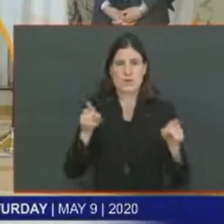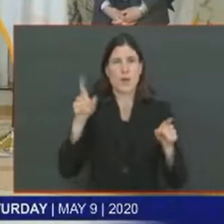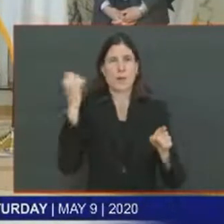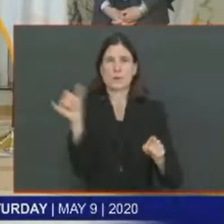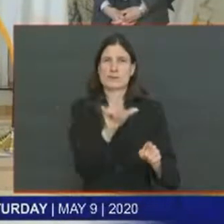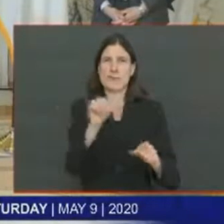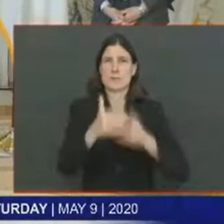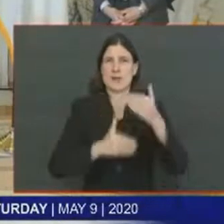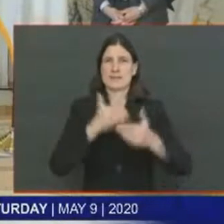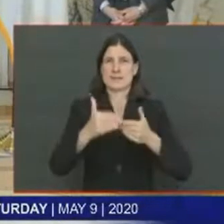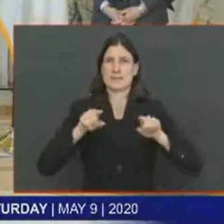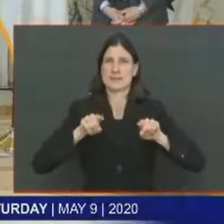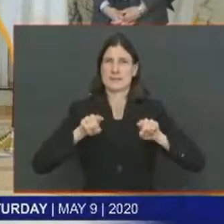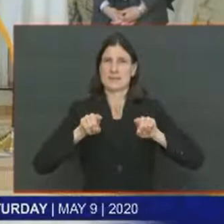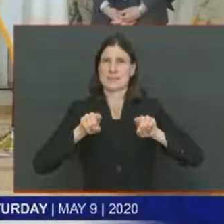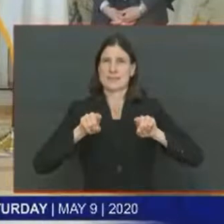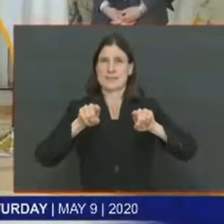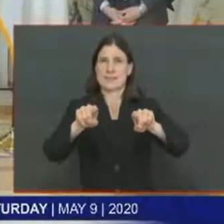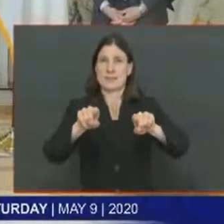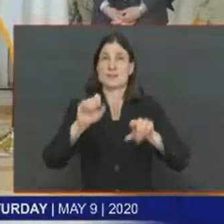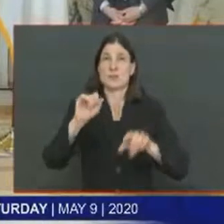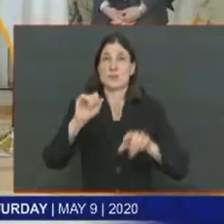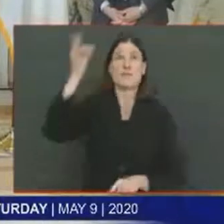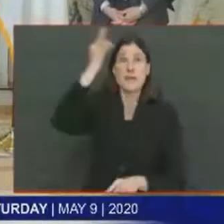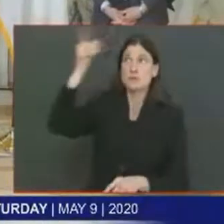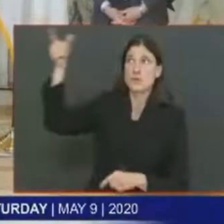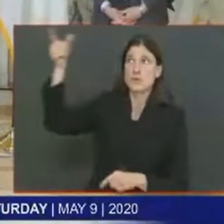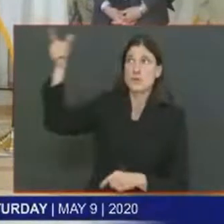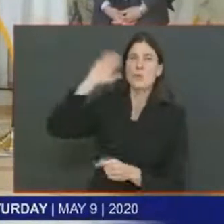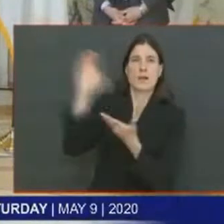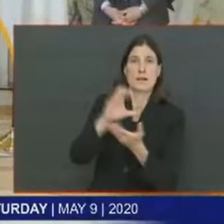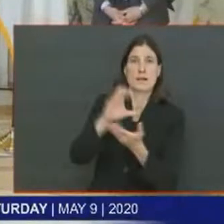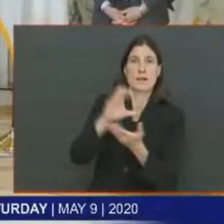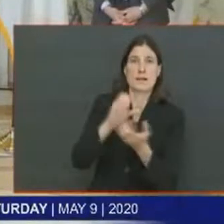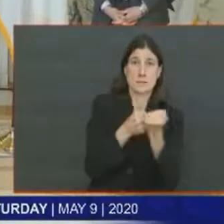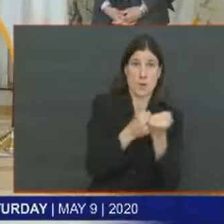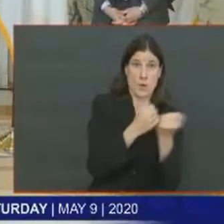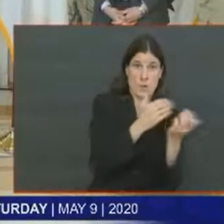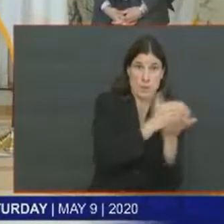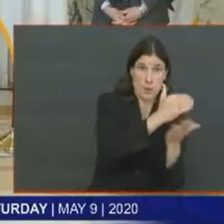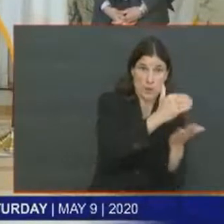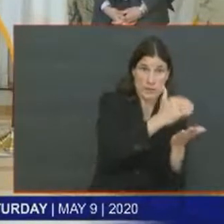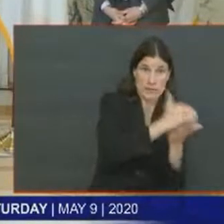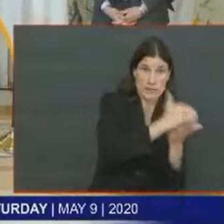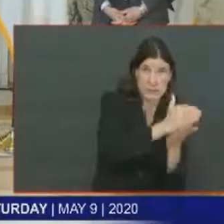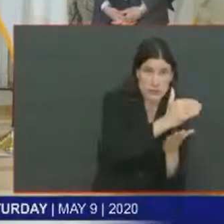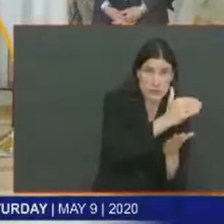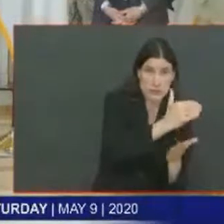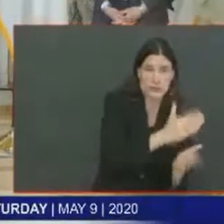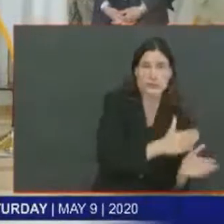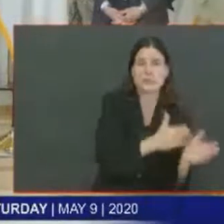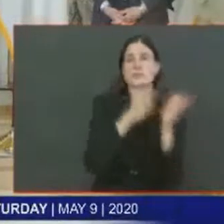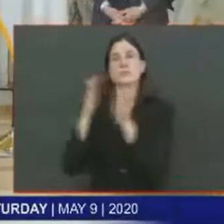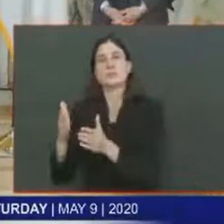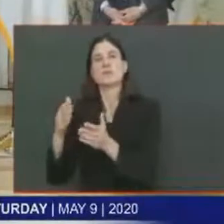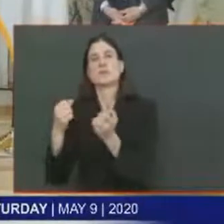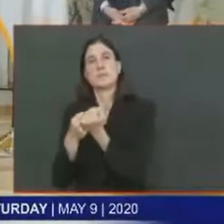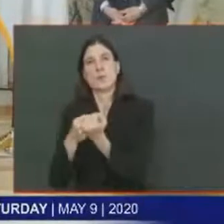borrowers still have payments to make on other types of loans, not the federal direct loans. And that's where Summer can